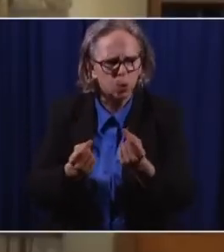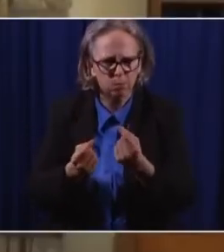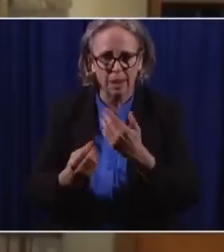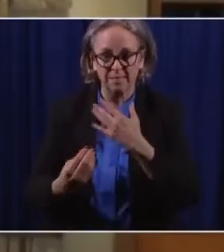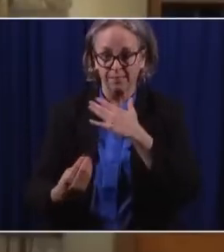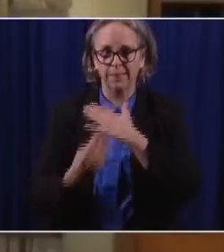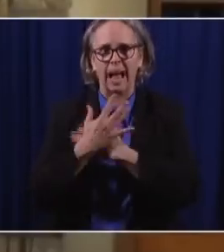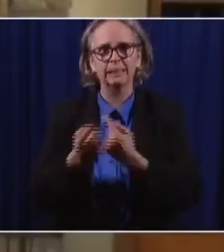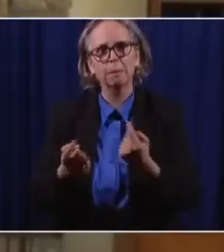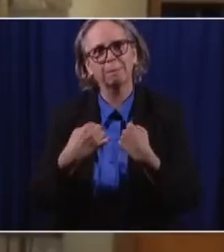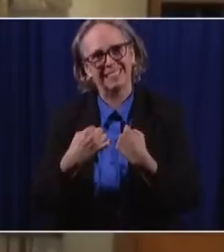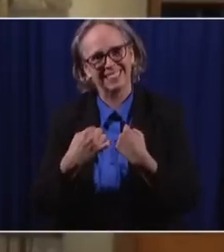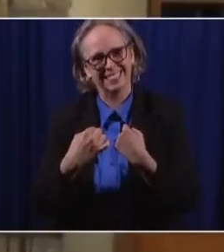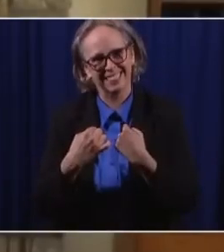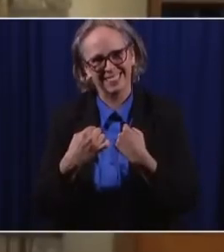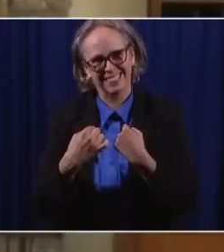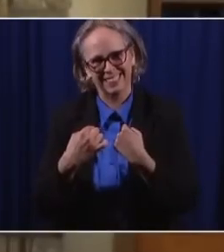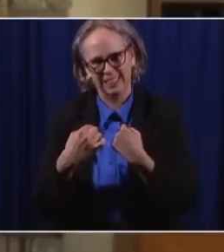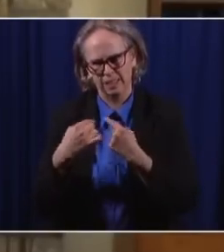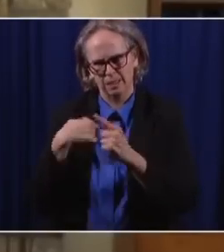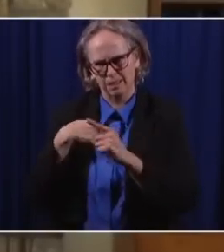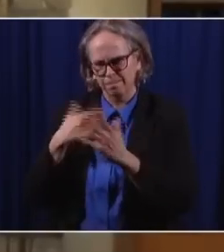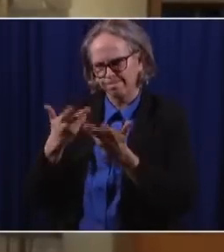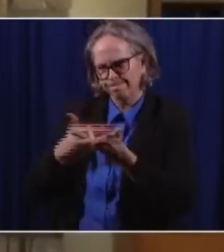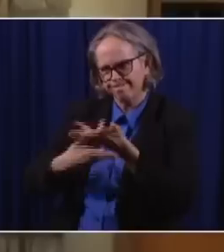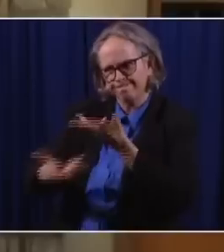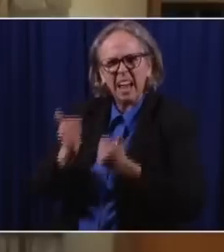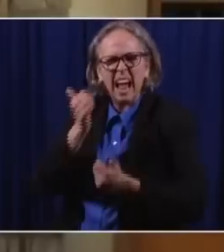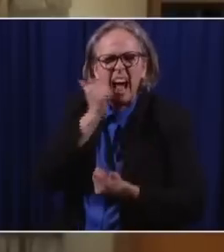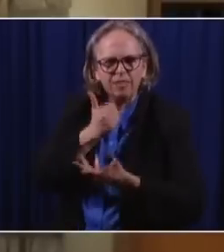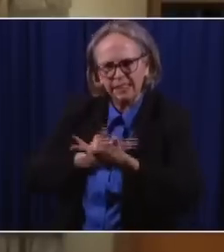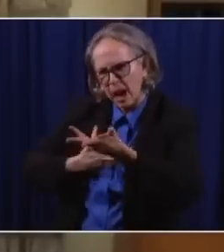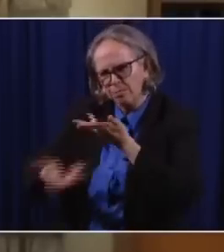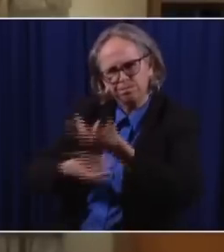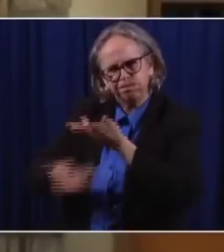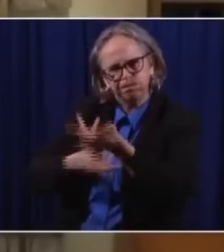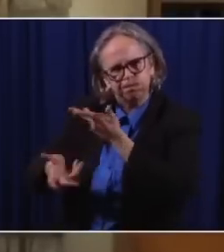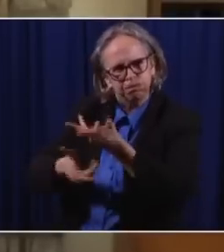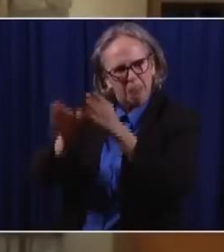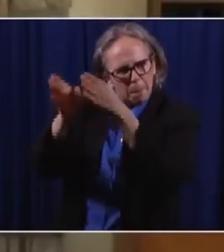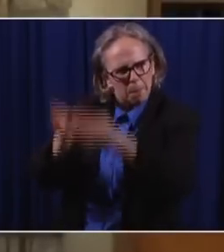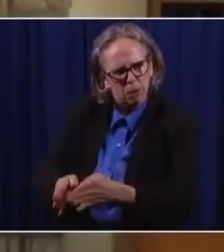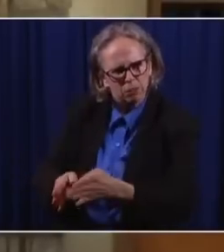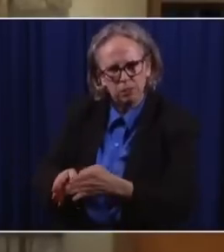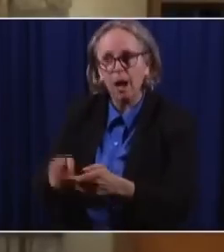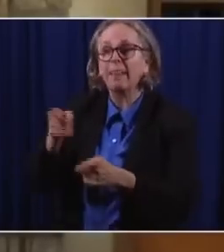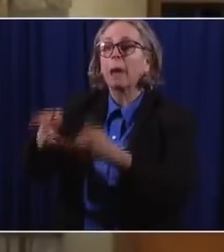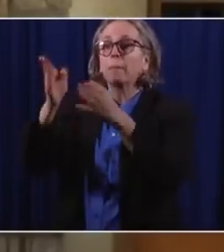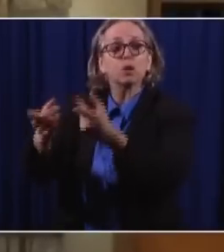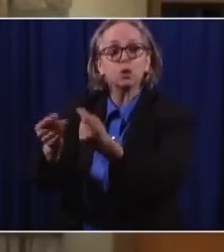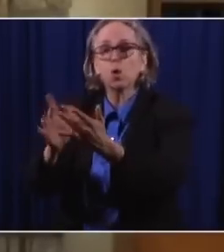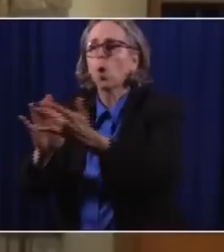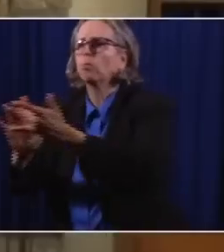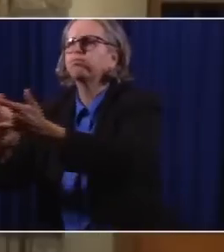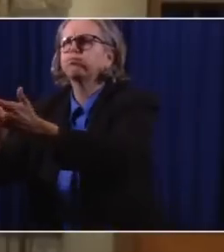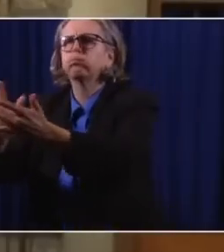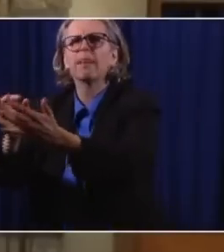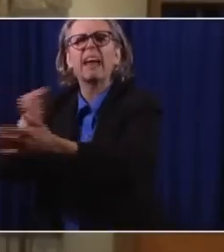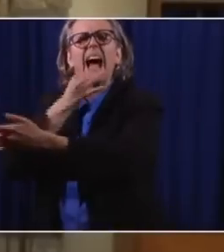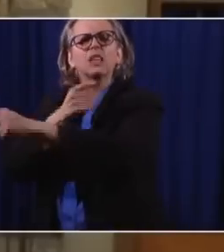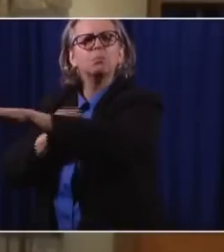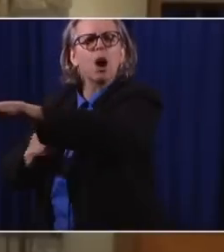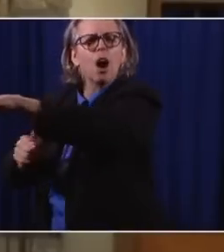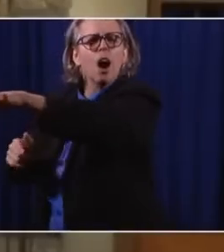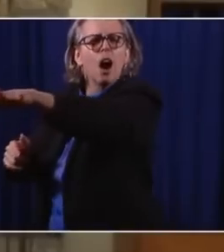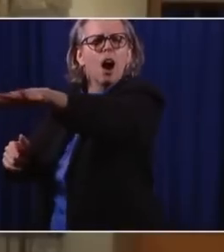day. Also, someone who can reach out to other medical professionals around the country and gather the best information that is